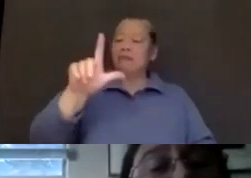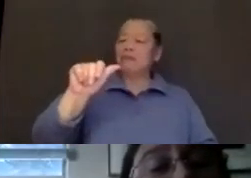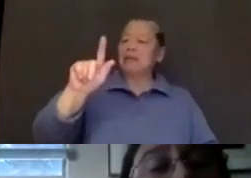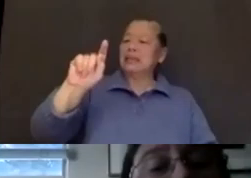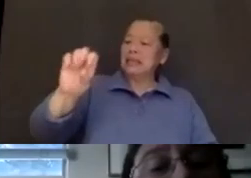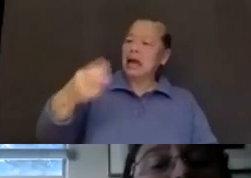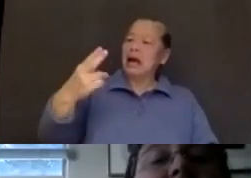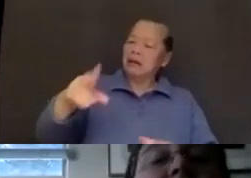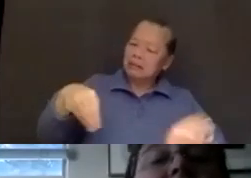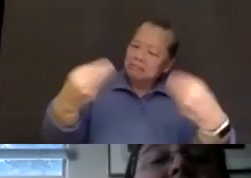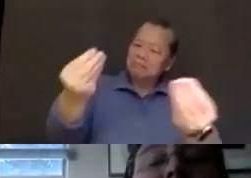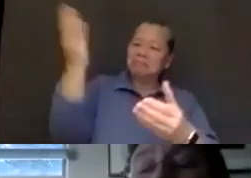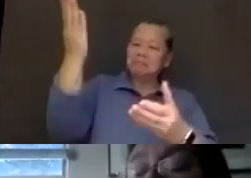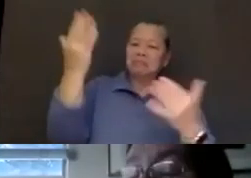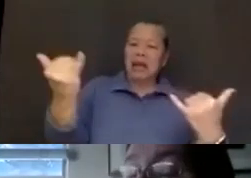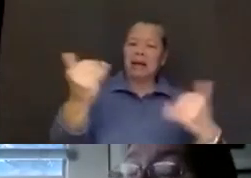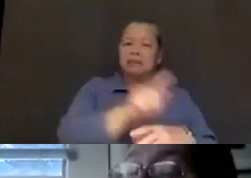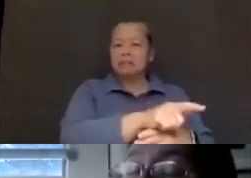over.